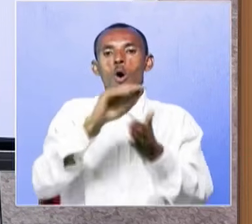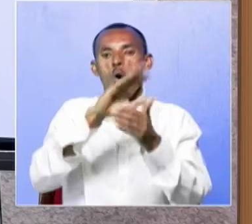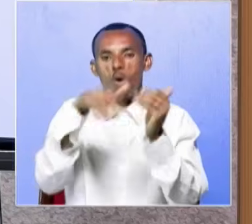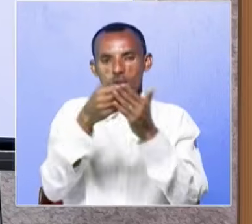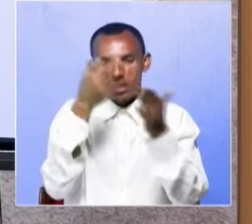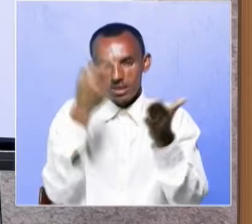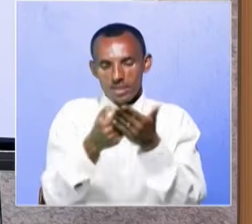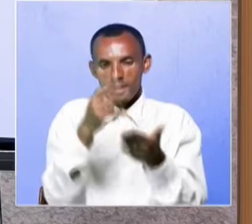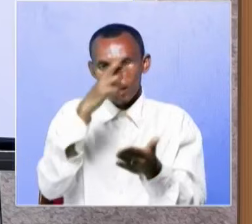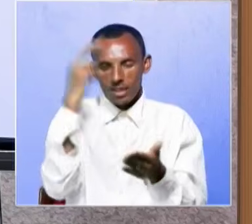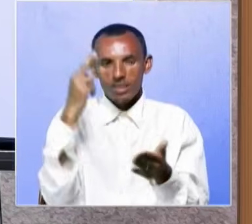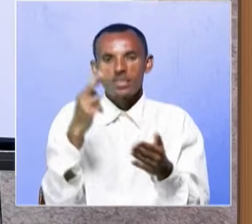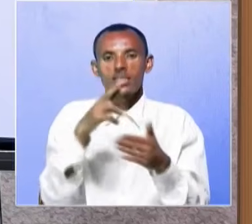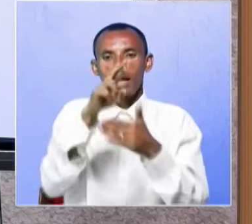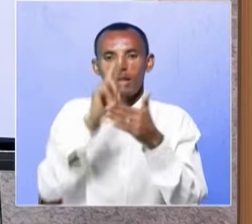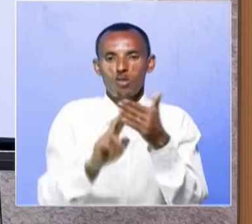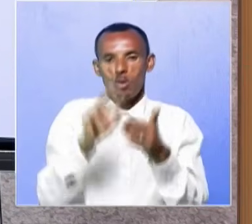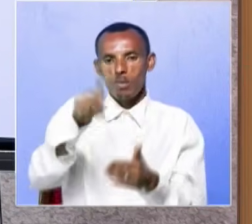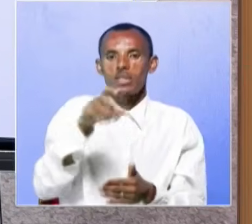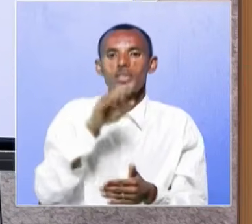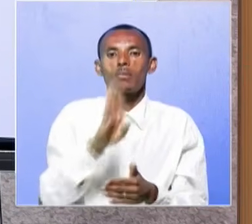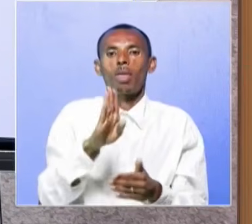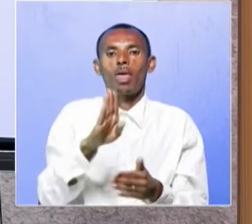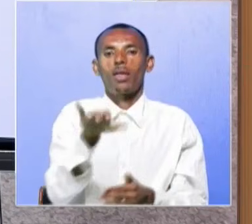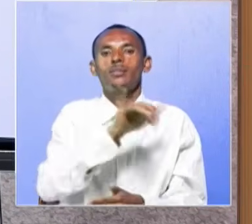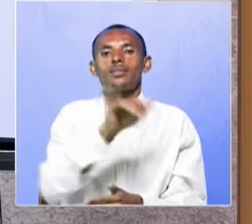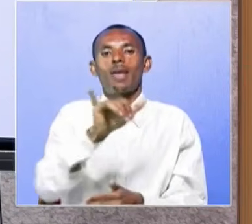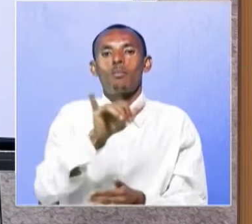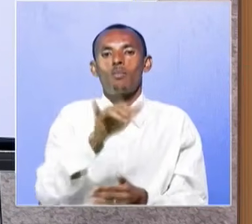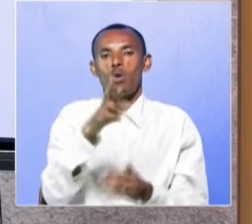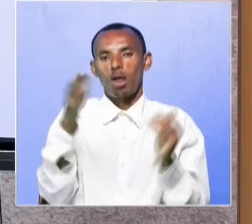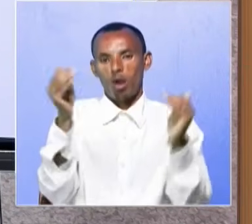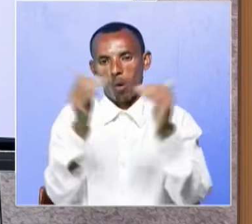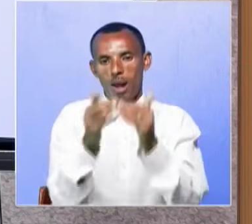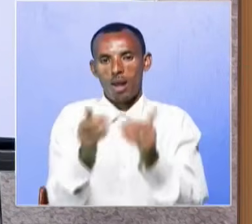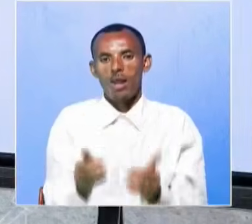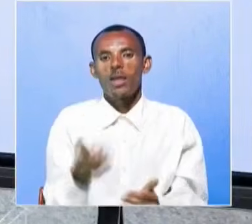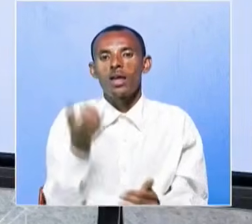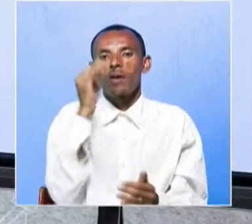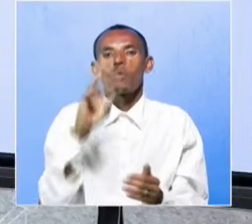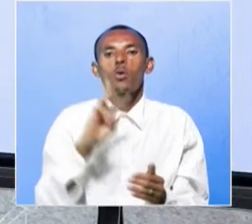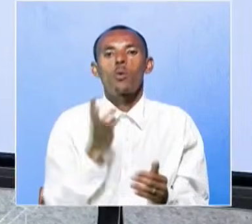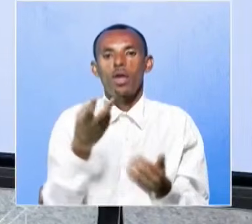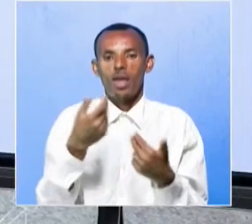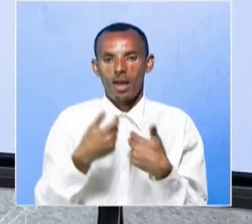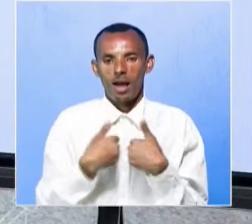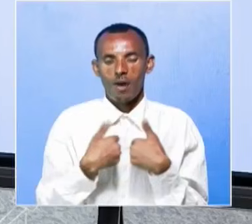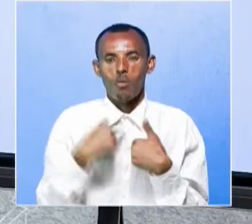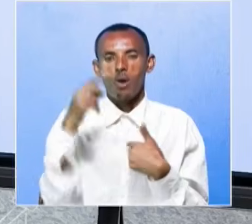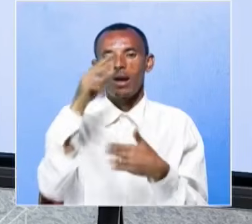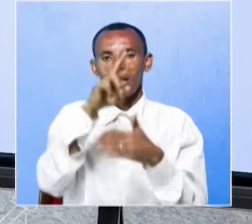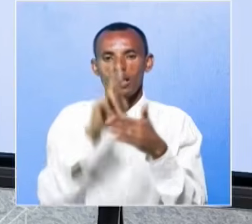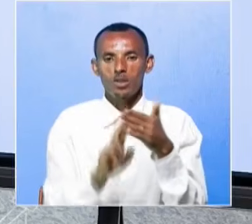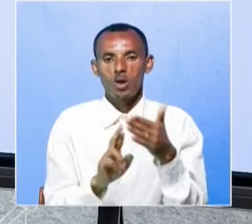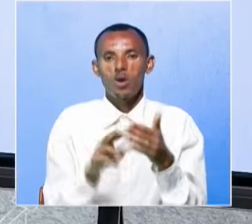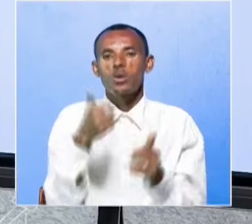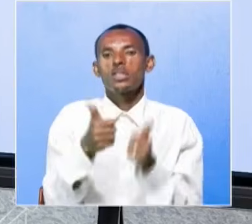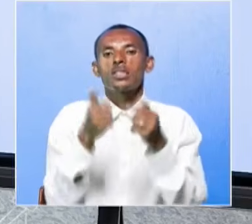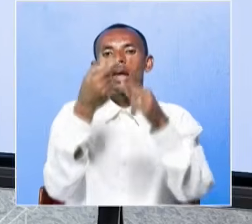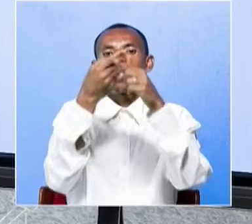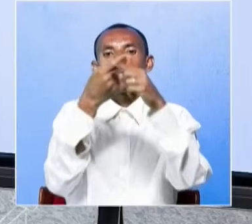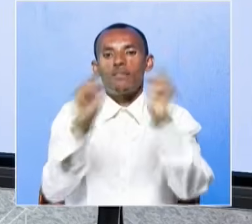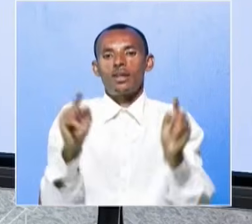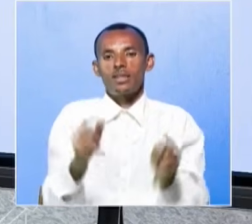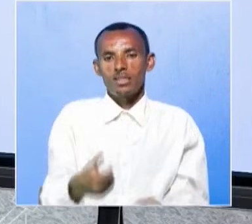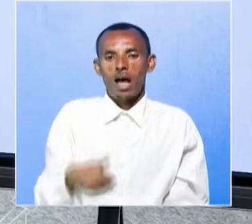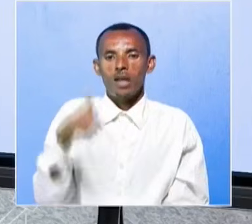cases, the ratio must be the same. If we have one ratio which is different from the